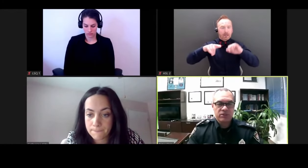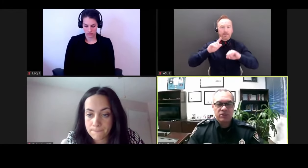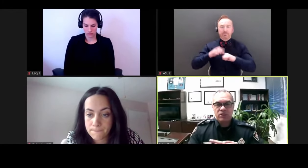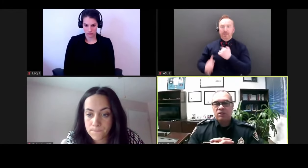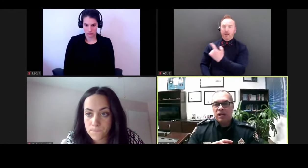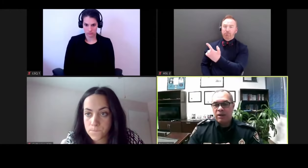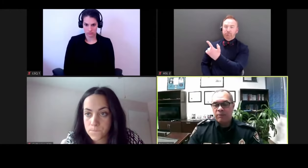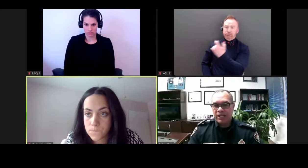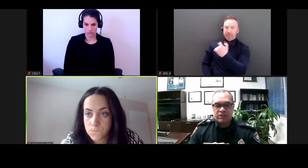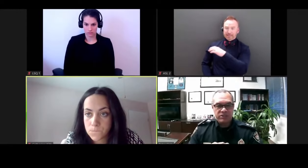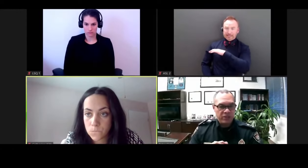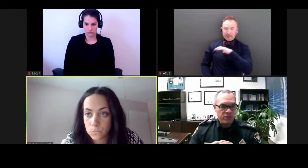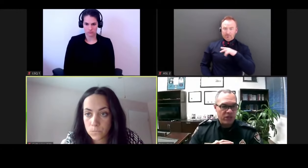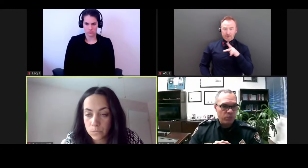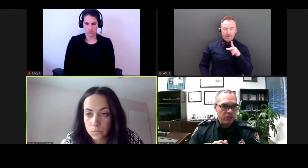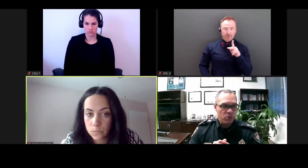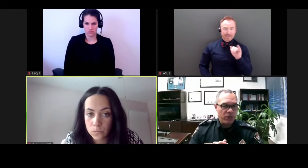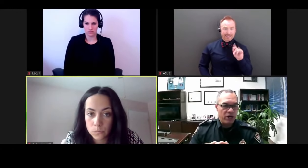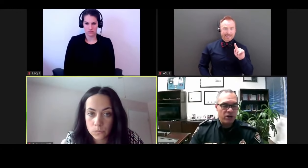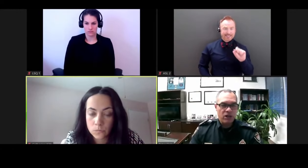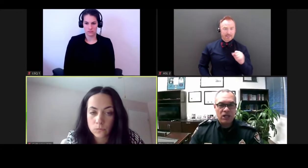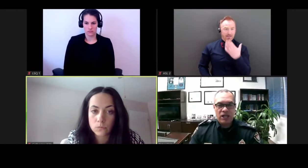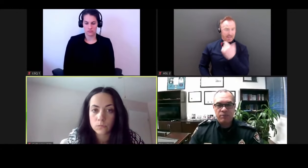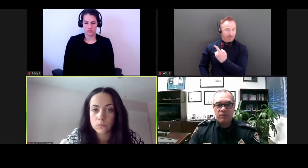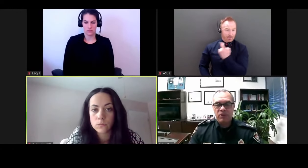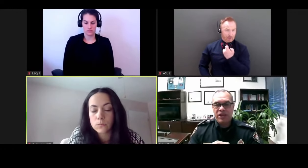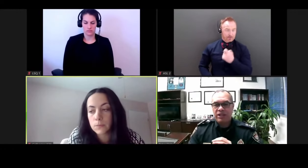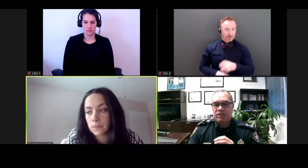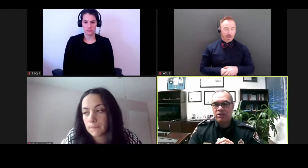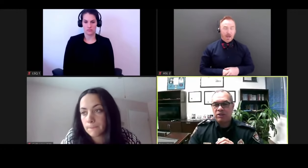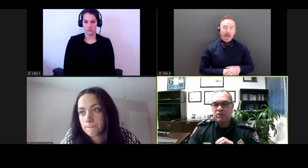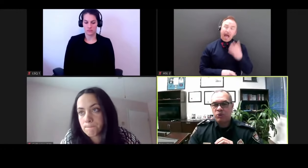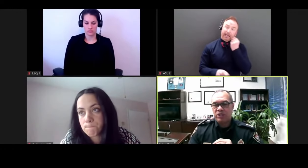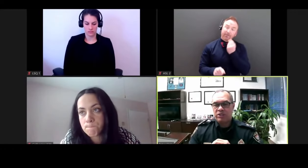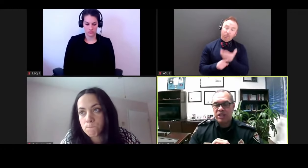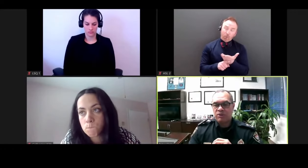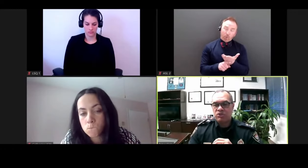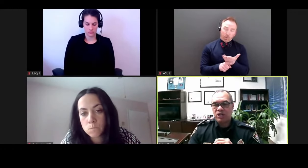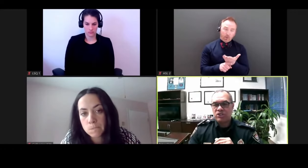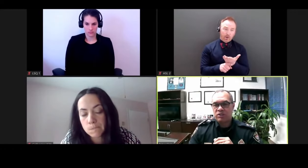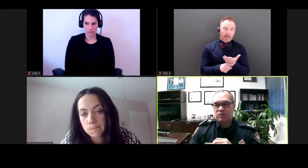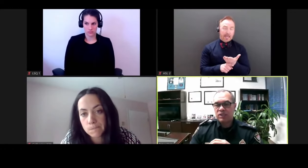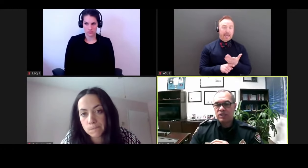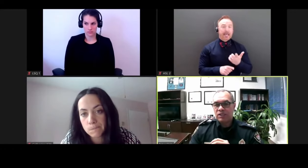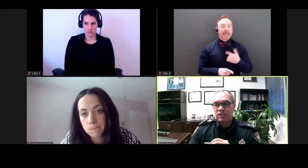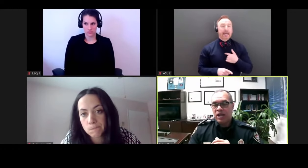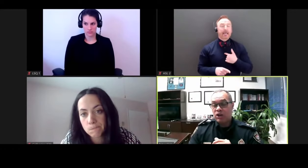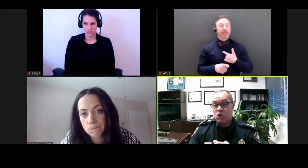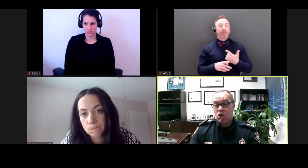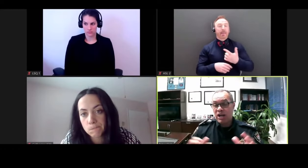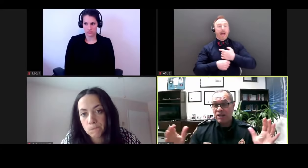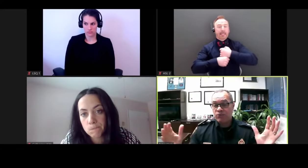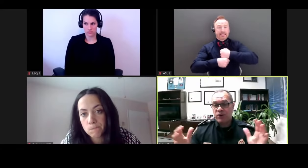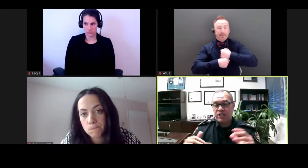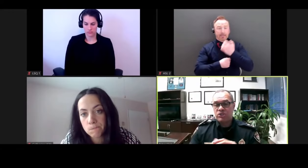Kitts. I can tell you that we are aware that within the demonstration, core and fringe, there